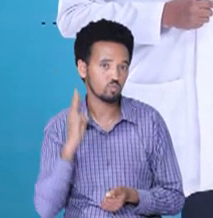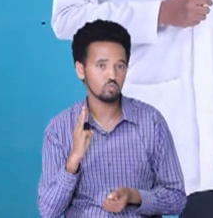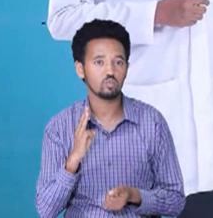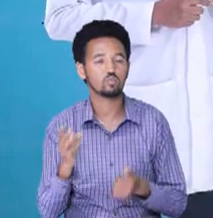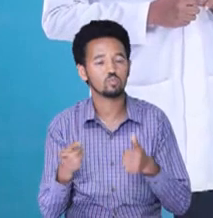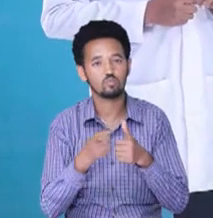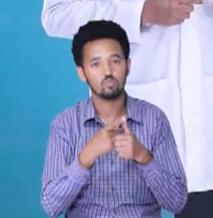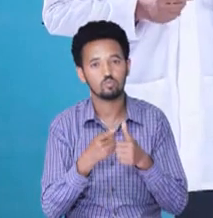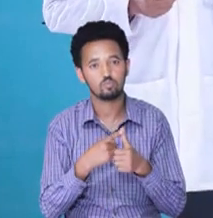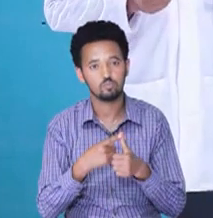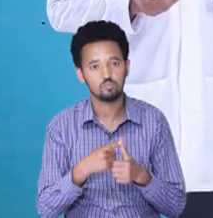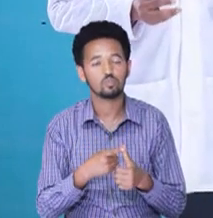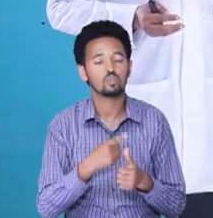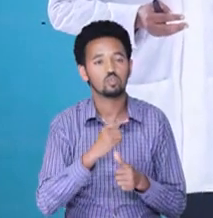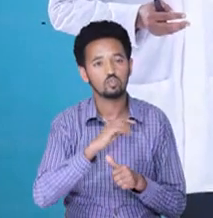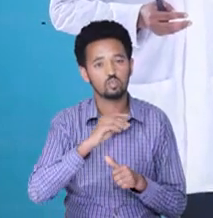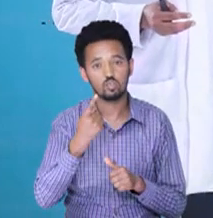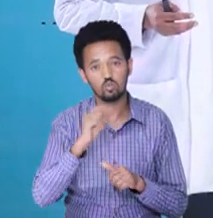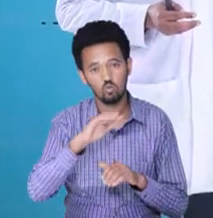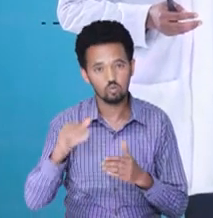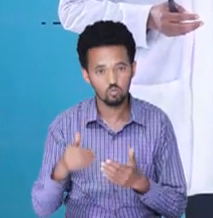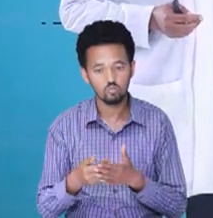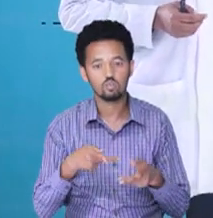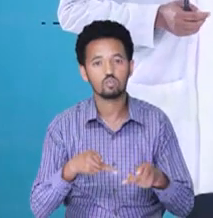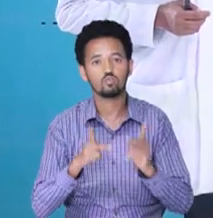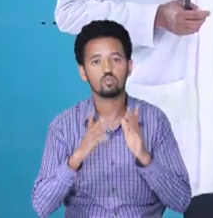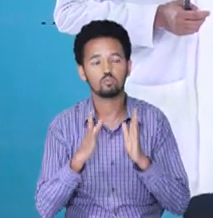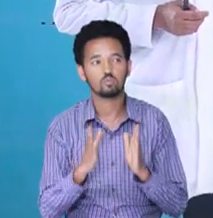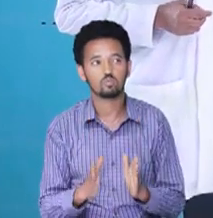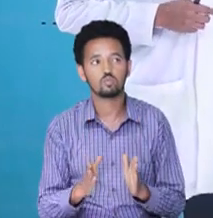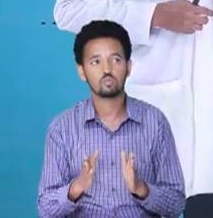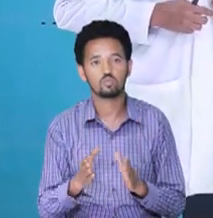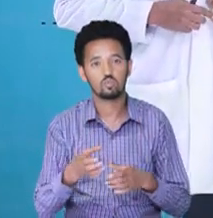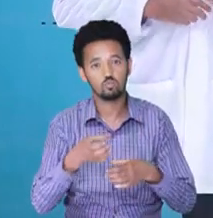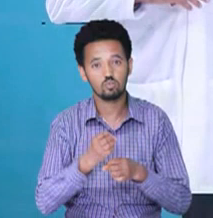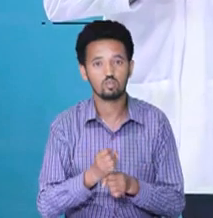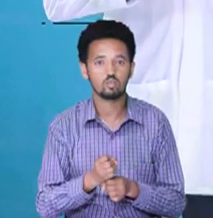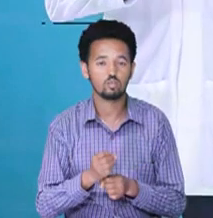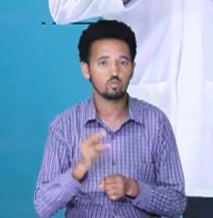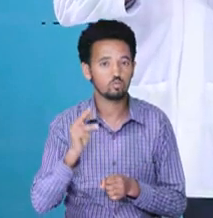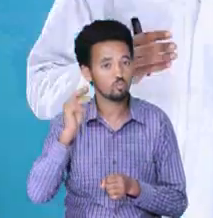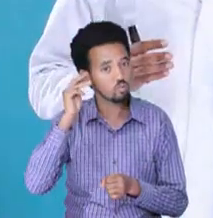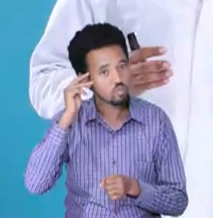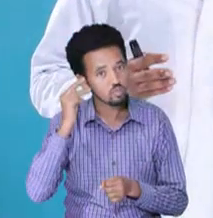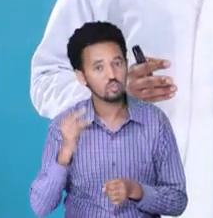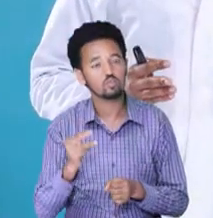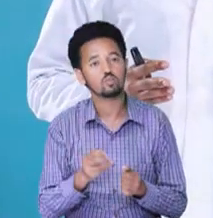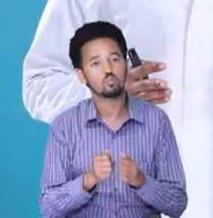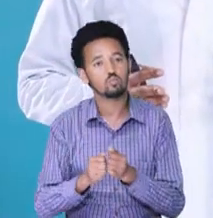First one, the old regime of government of France was absolute monarchy